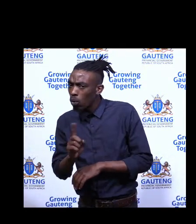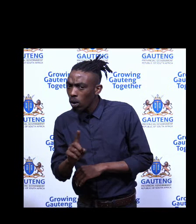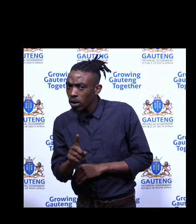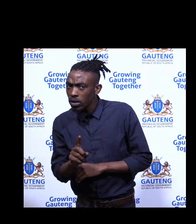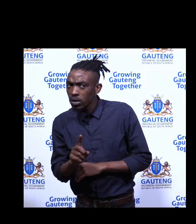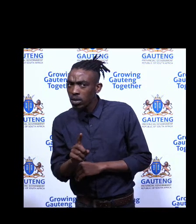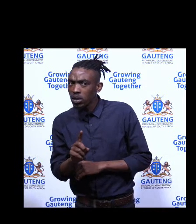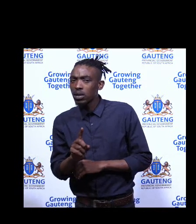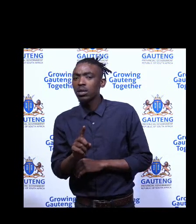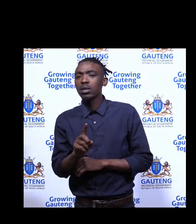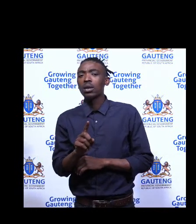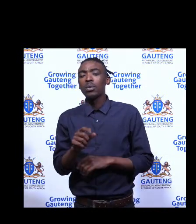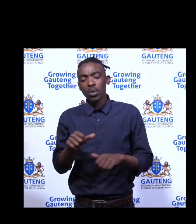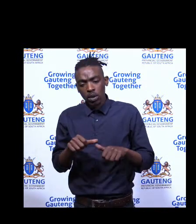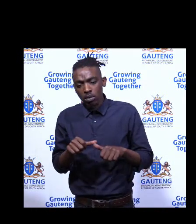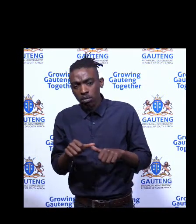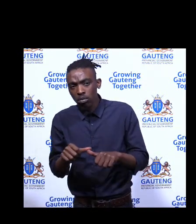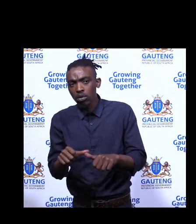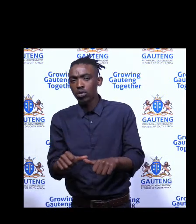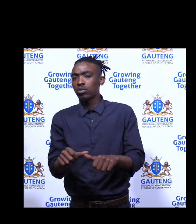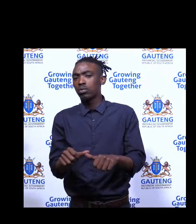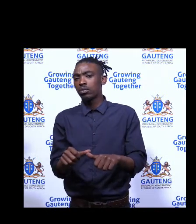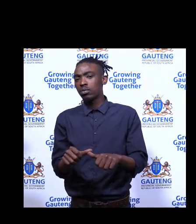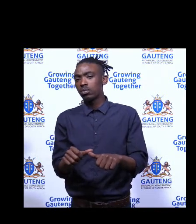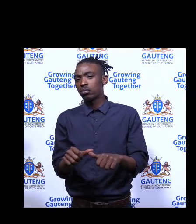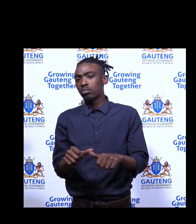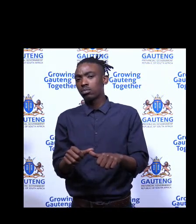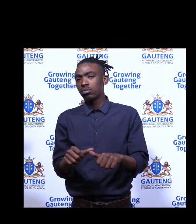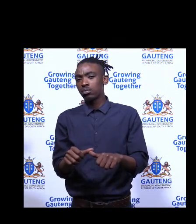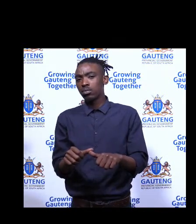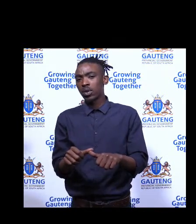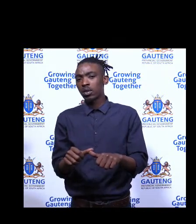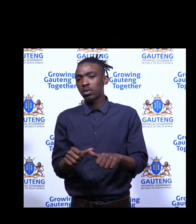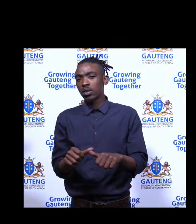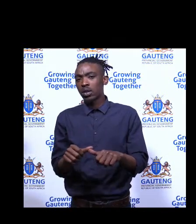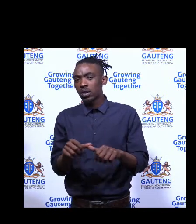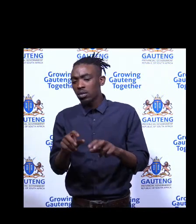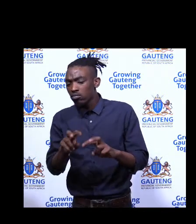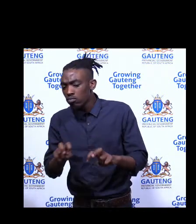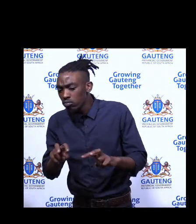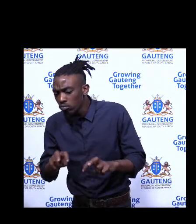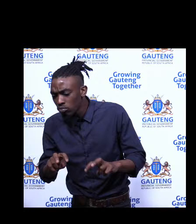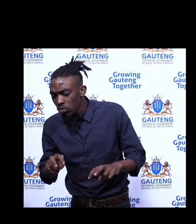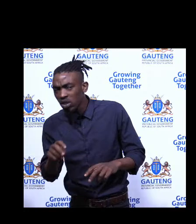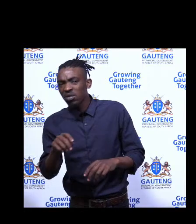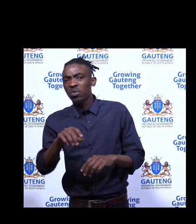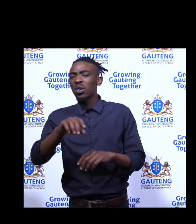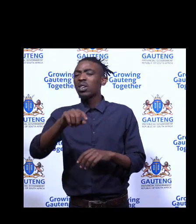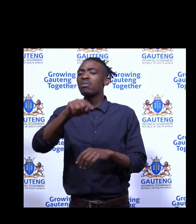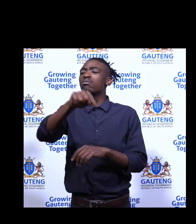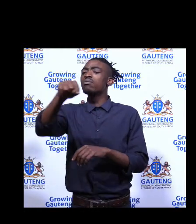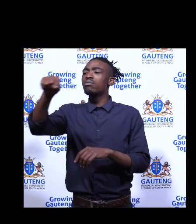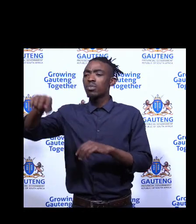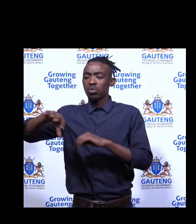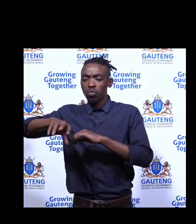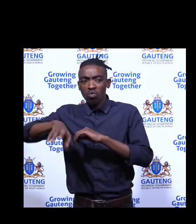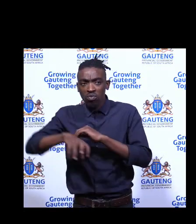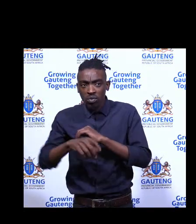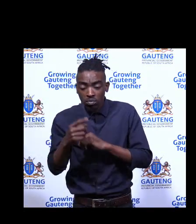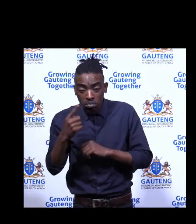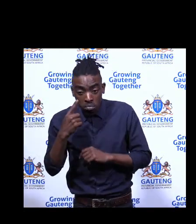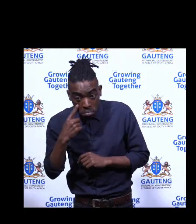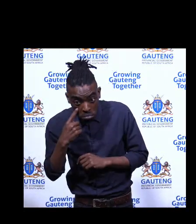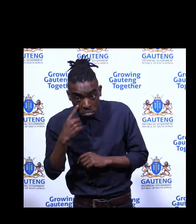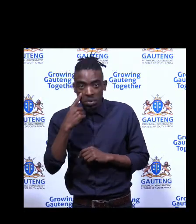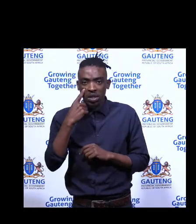to continue. And that being said, of course, the province, given the success of controlling the first surge and the